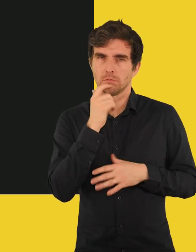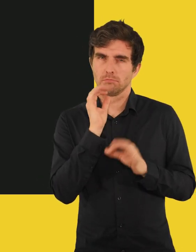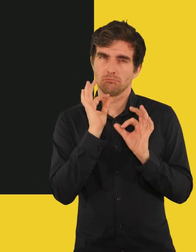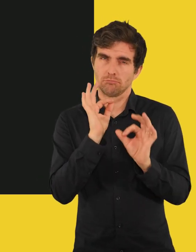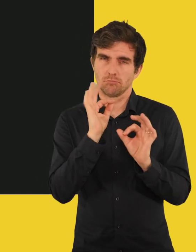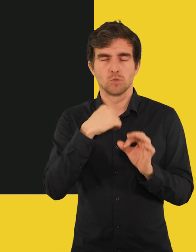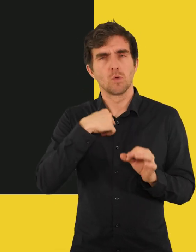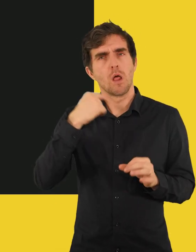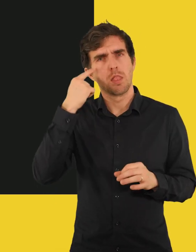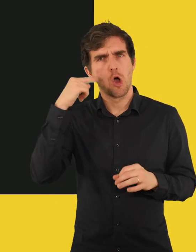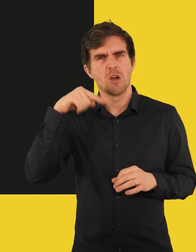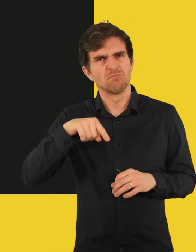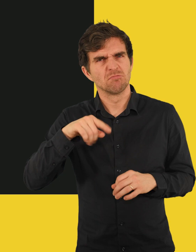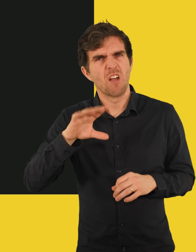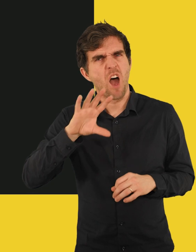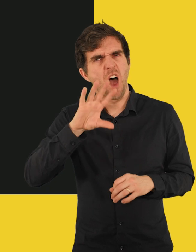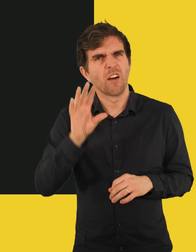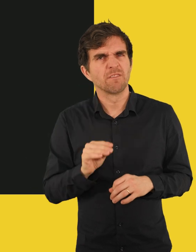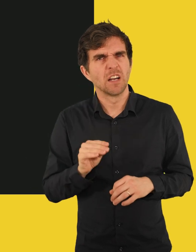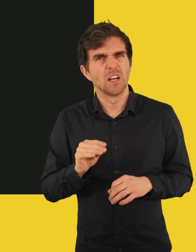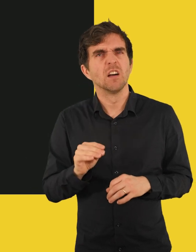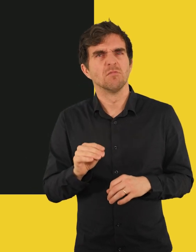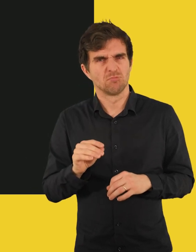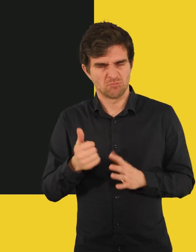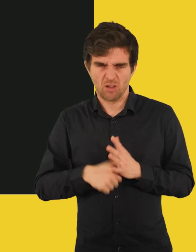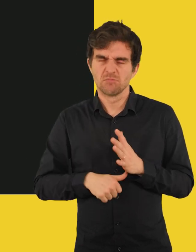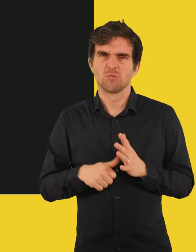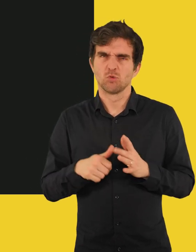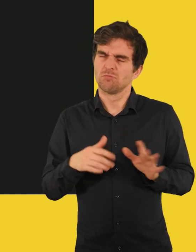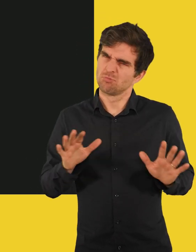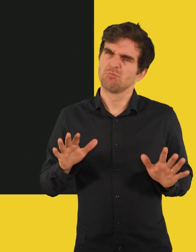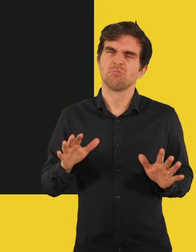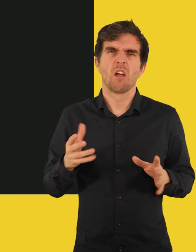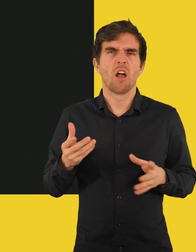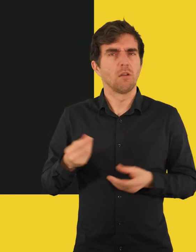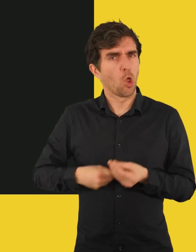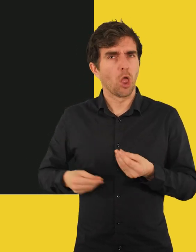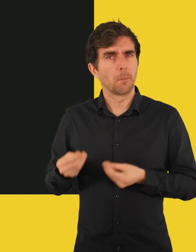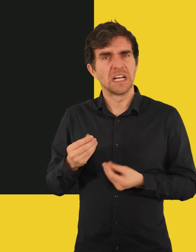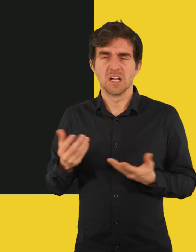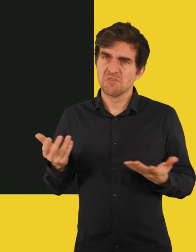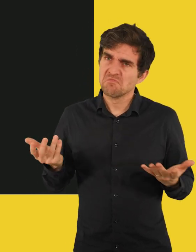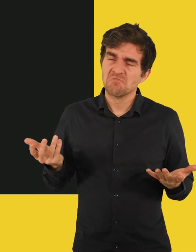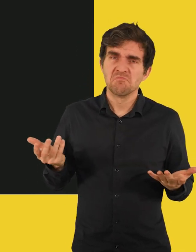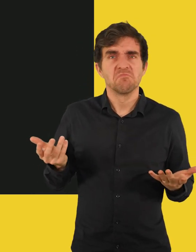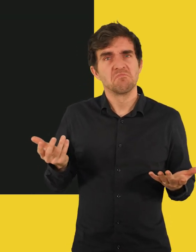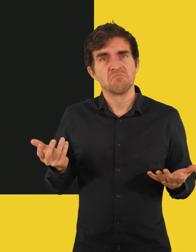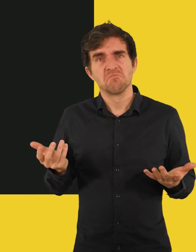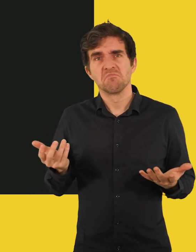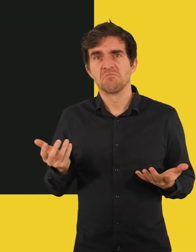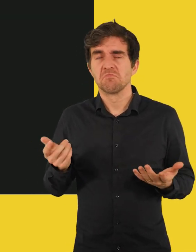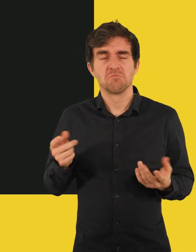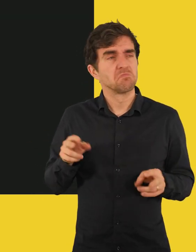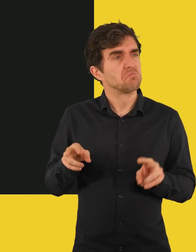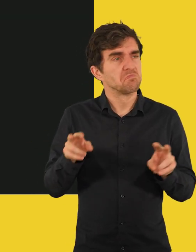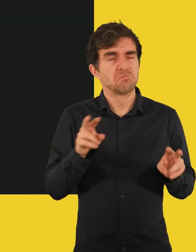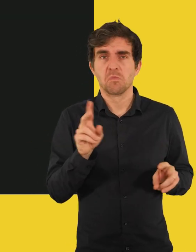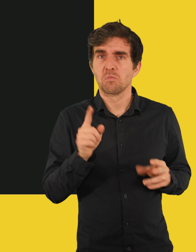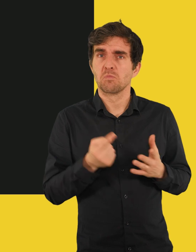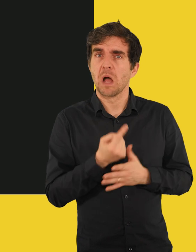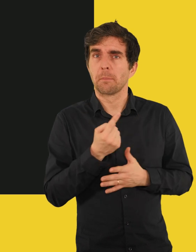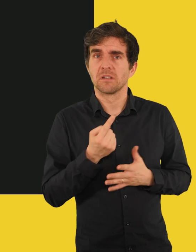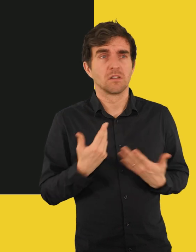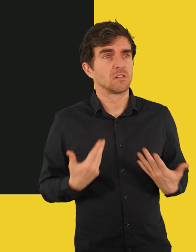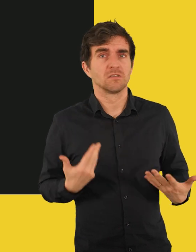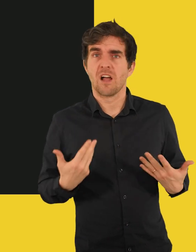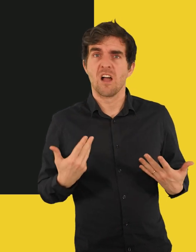the donut so much. And so we thought Africa is in a place where we are starting to question our economics and question